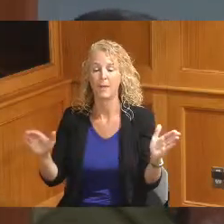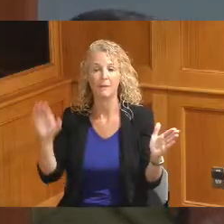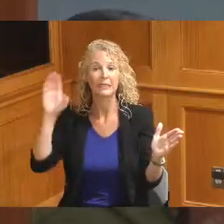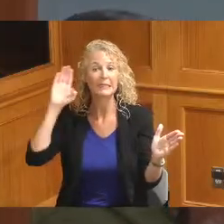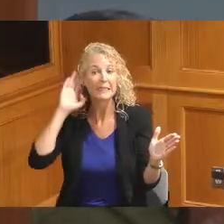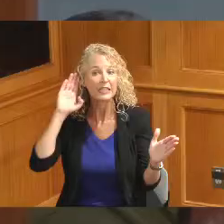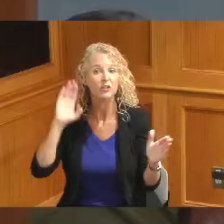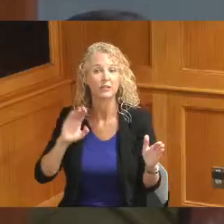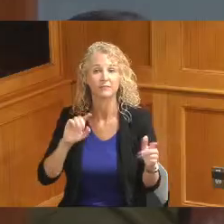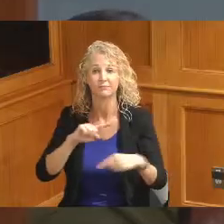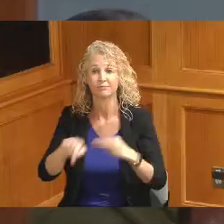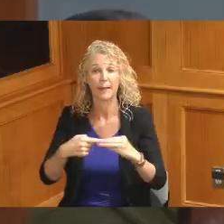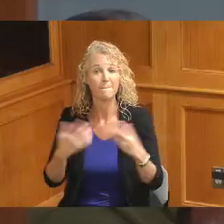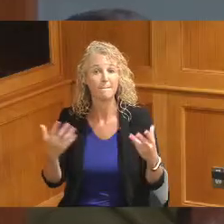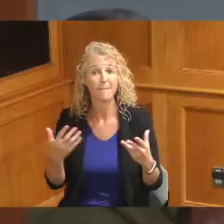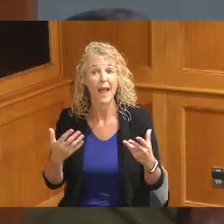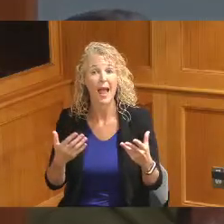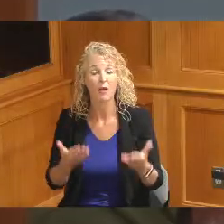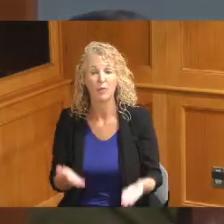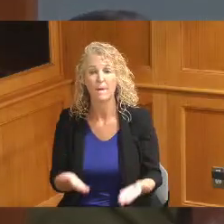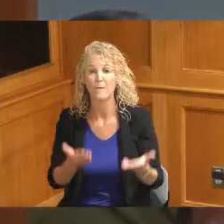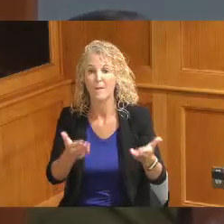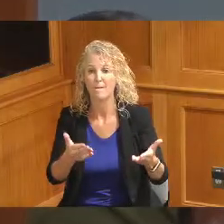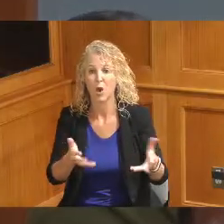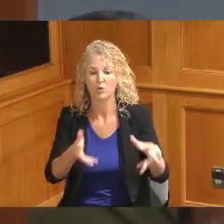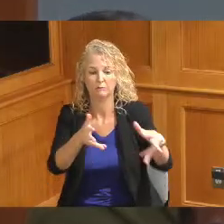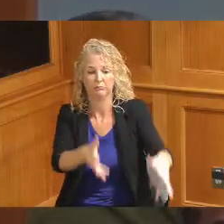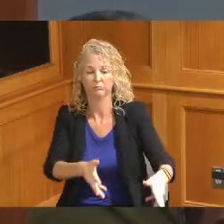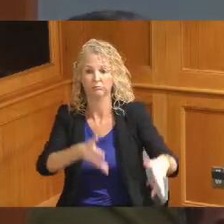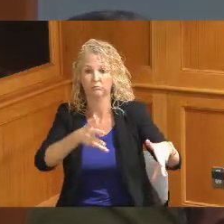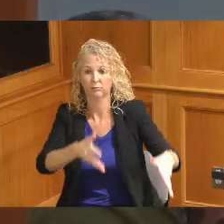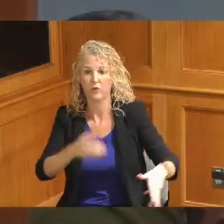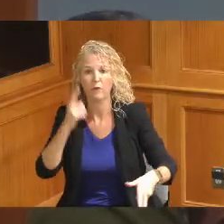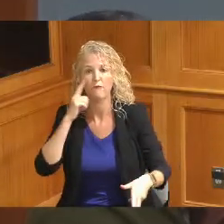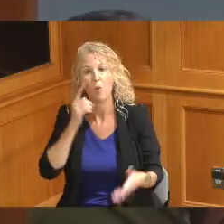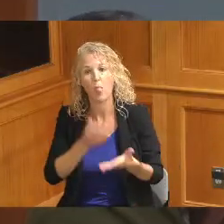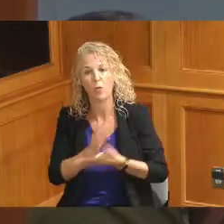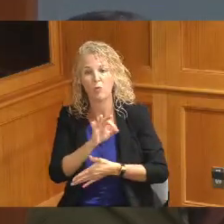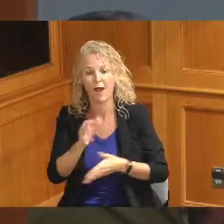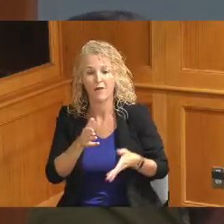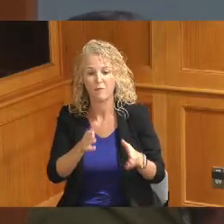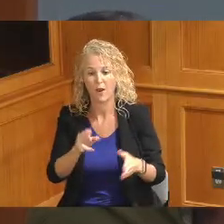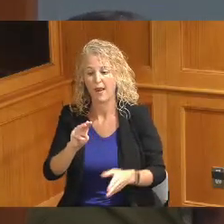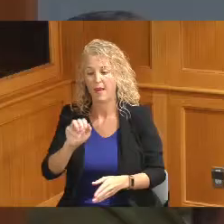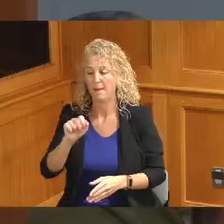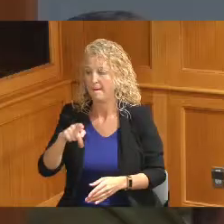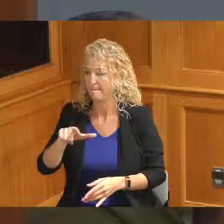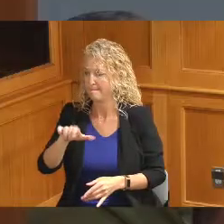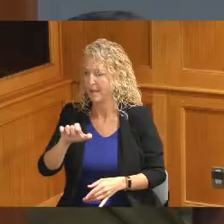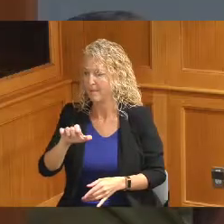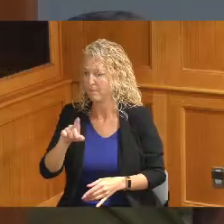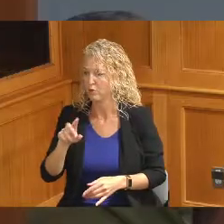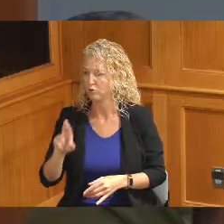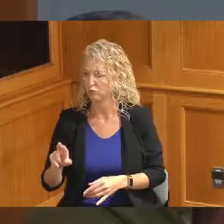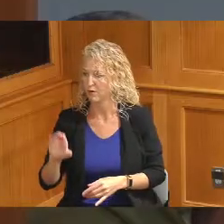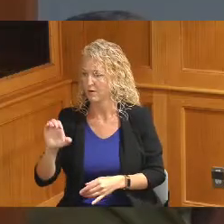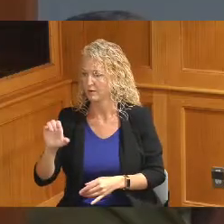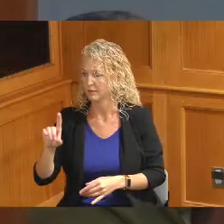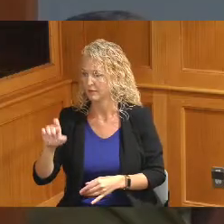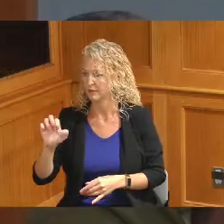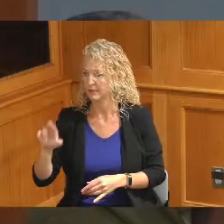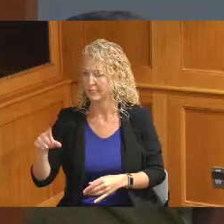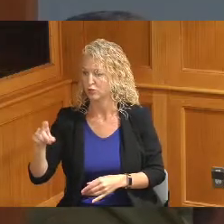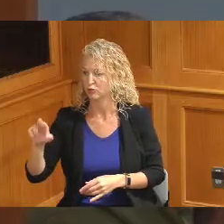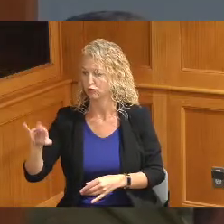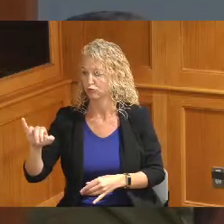proposed vacation portions of unimproved fee right-of-way for Maple Drive and Cedar Drive in Sims